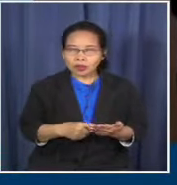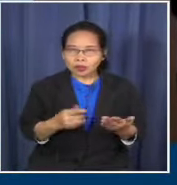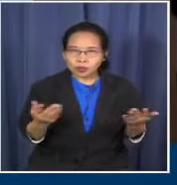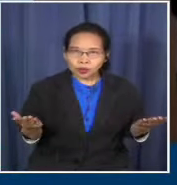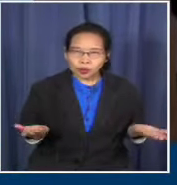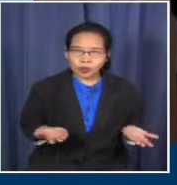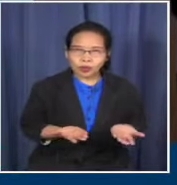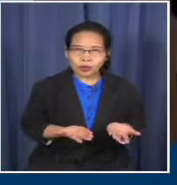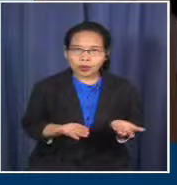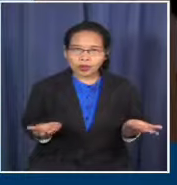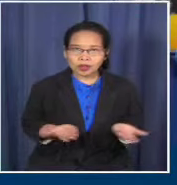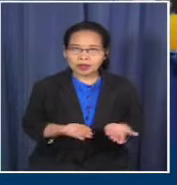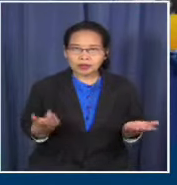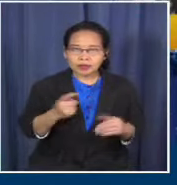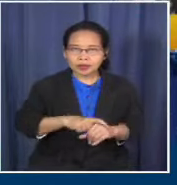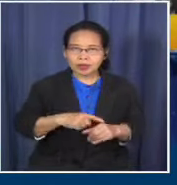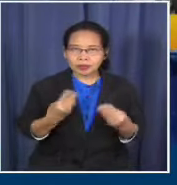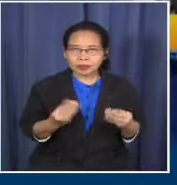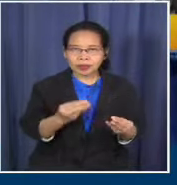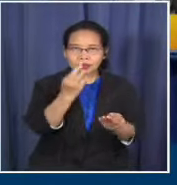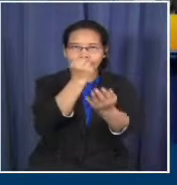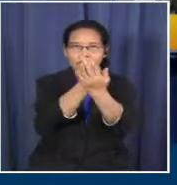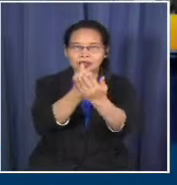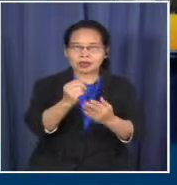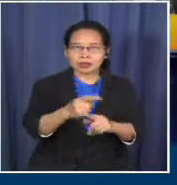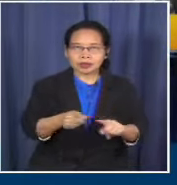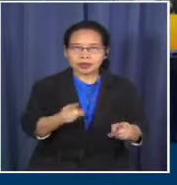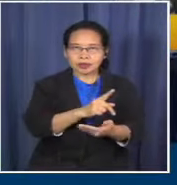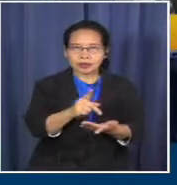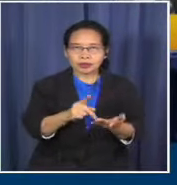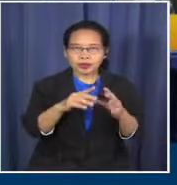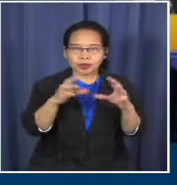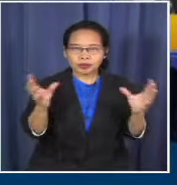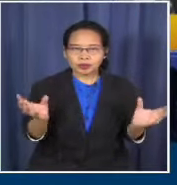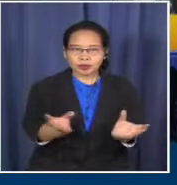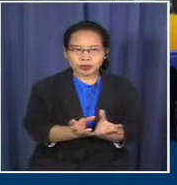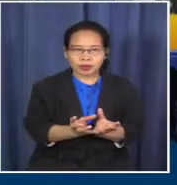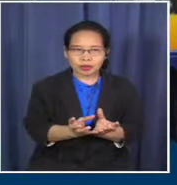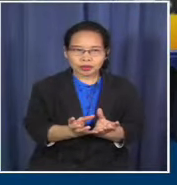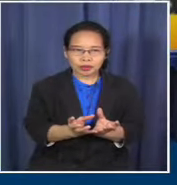evening, whatever time we may be reaching the different parts of the world.